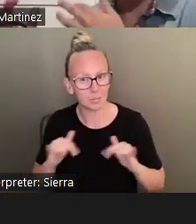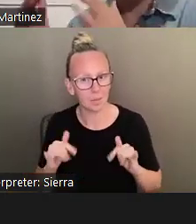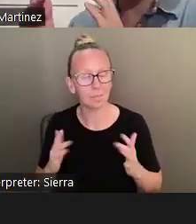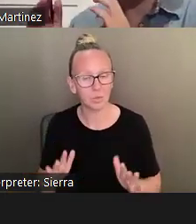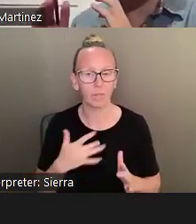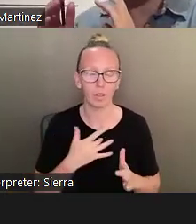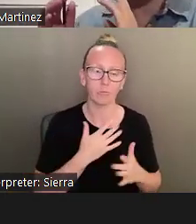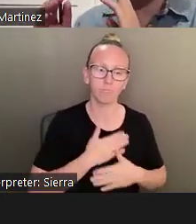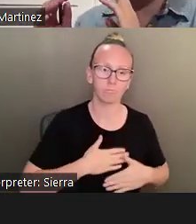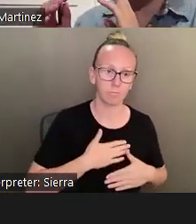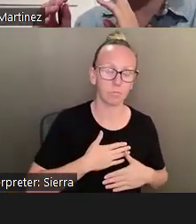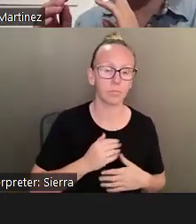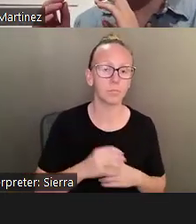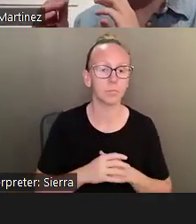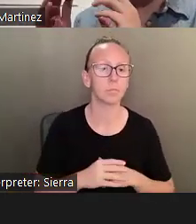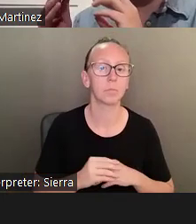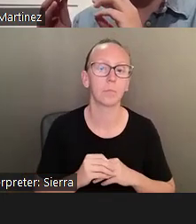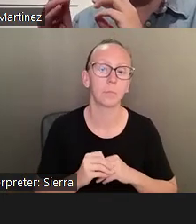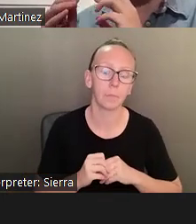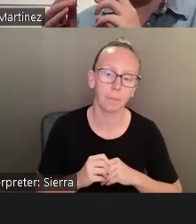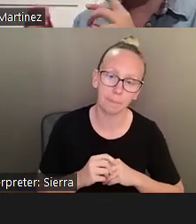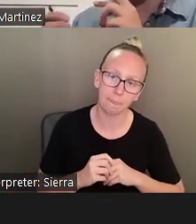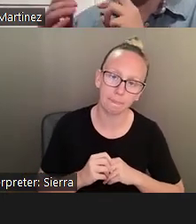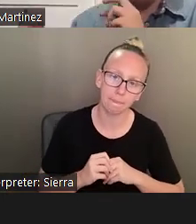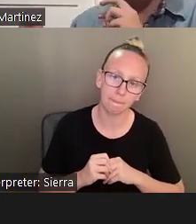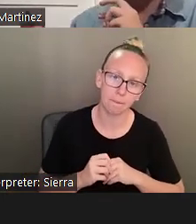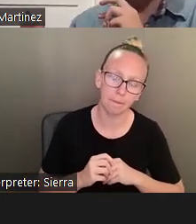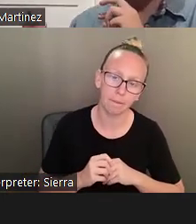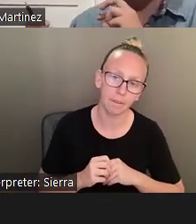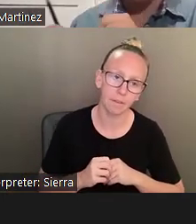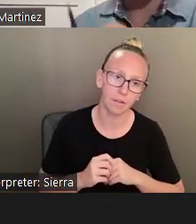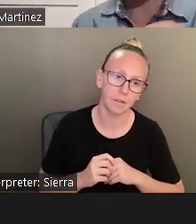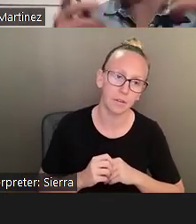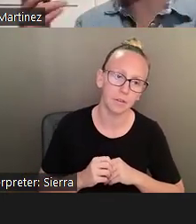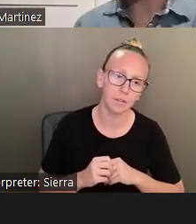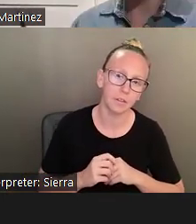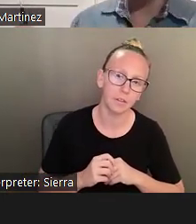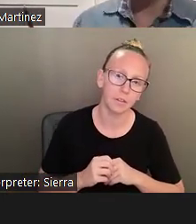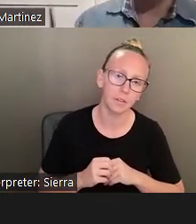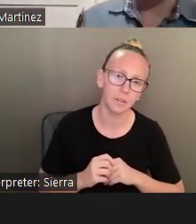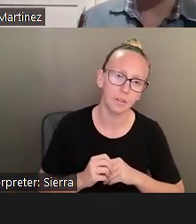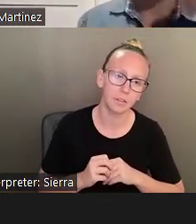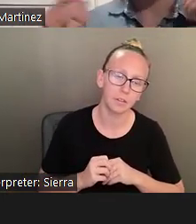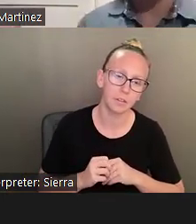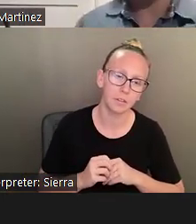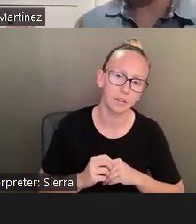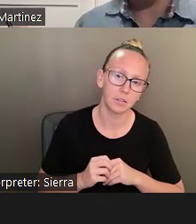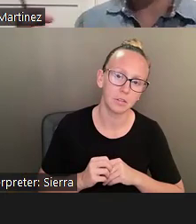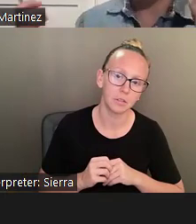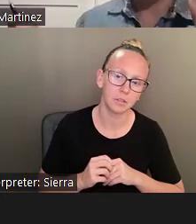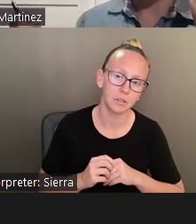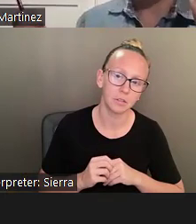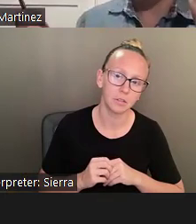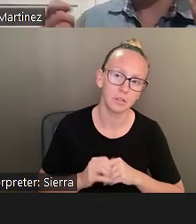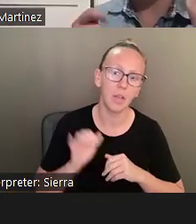relationship that could have remained very like separate or occasional, or I make deliberate choices to go spend time